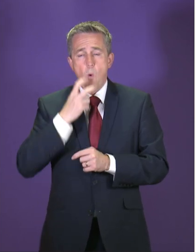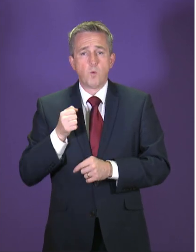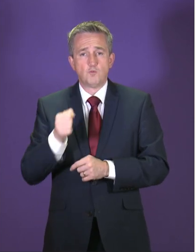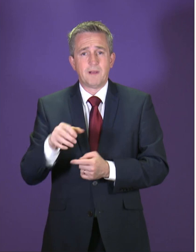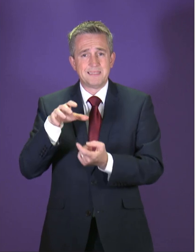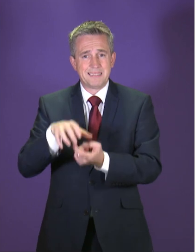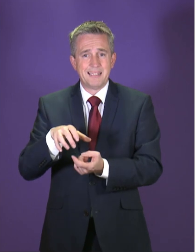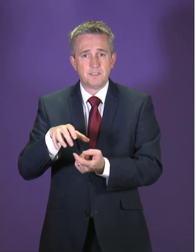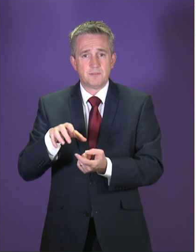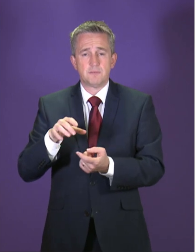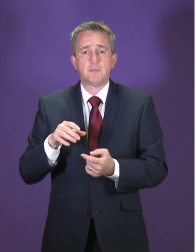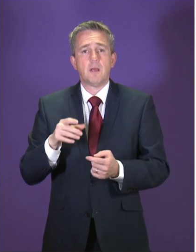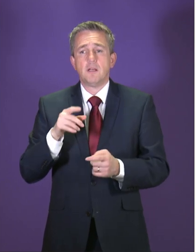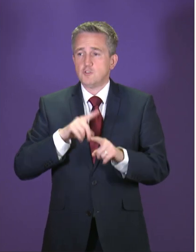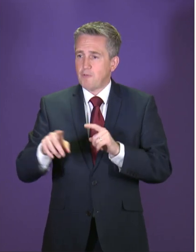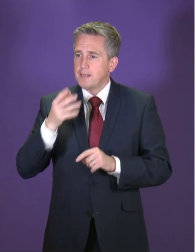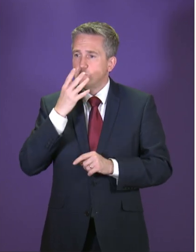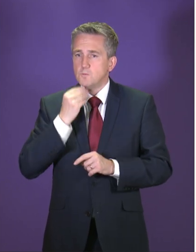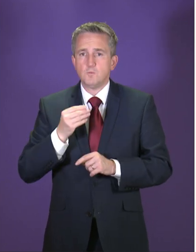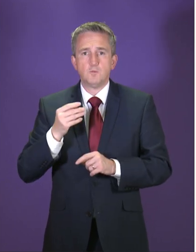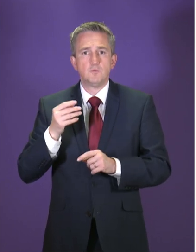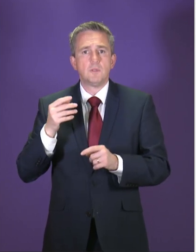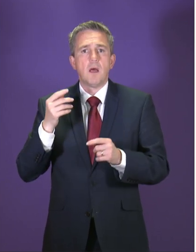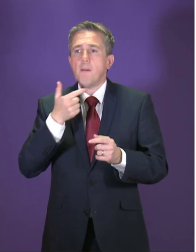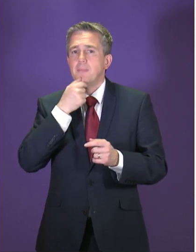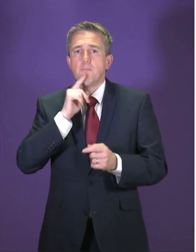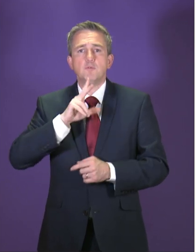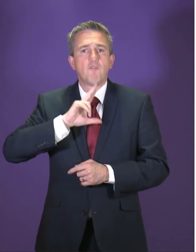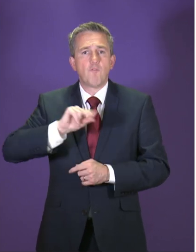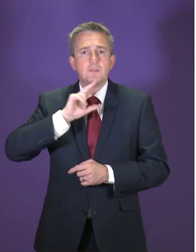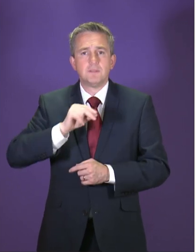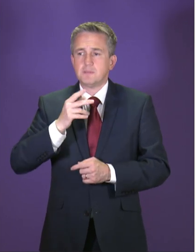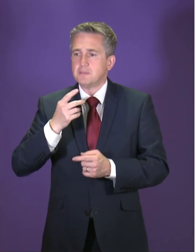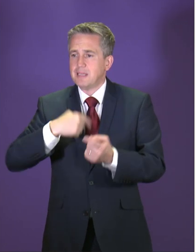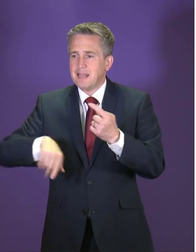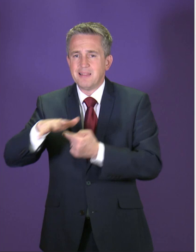use the sounds and voices of ordinary people in the city. But this